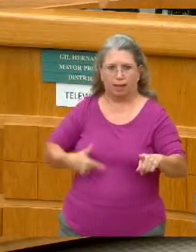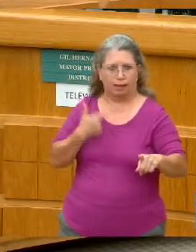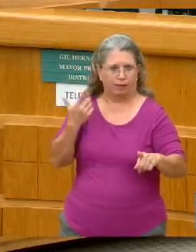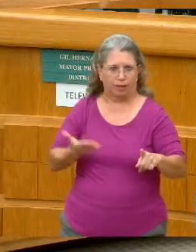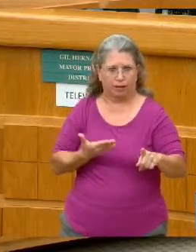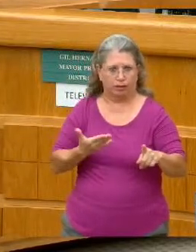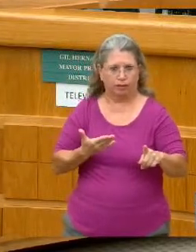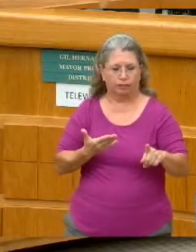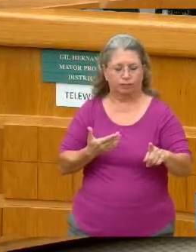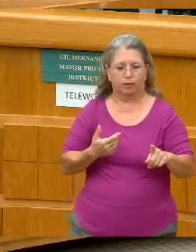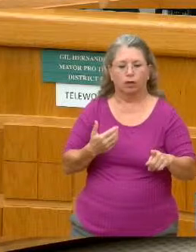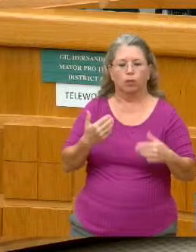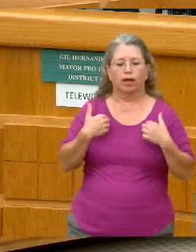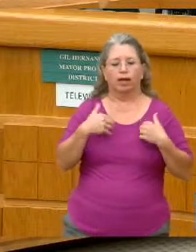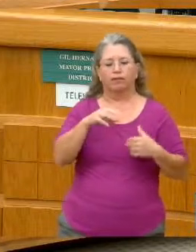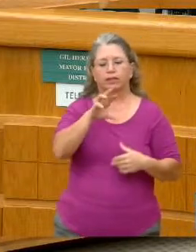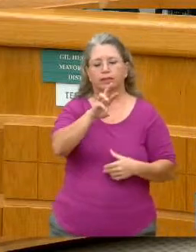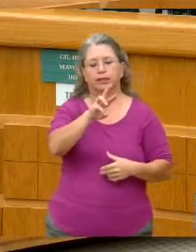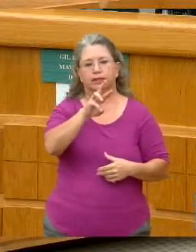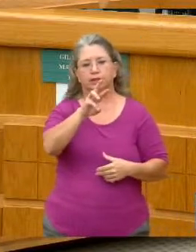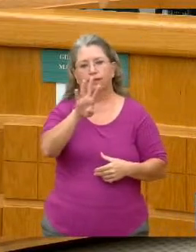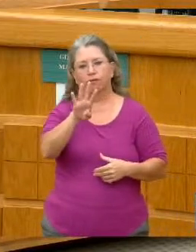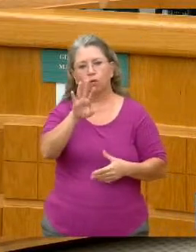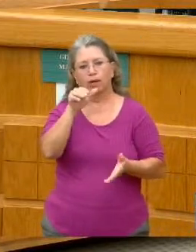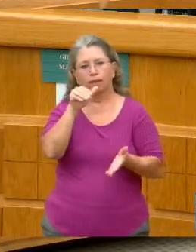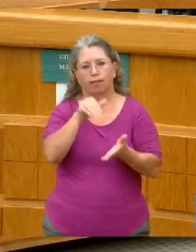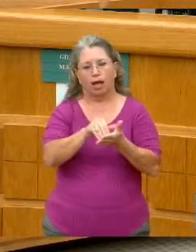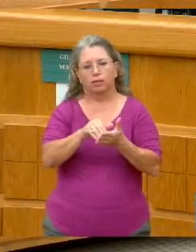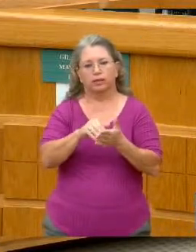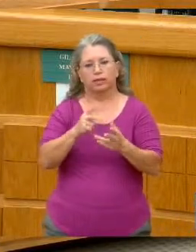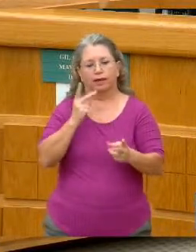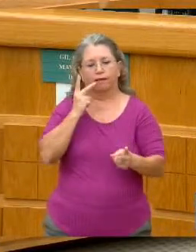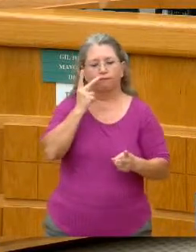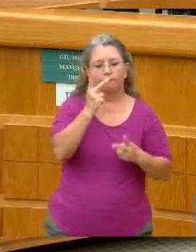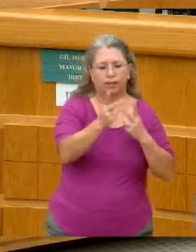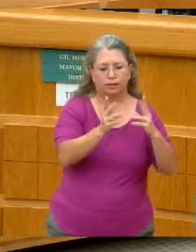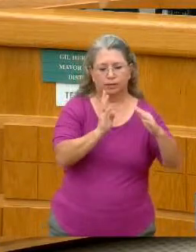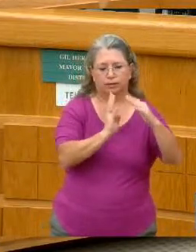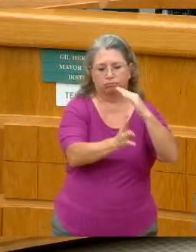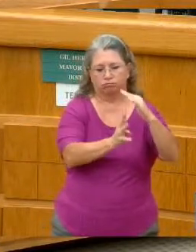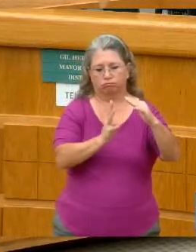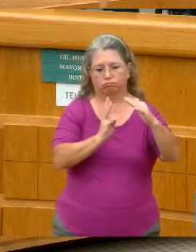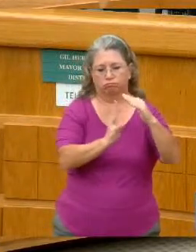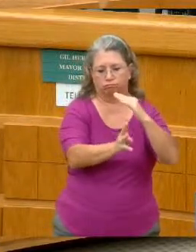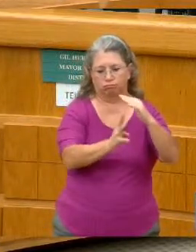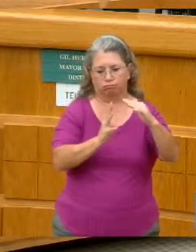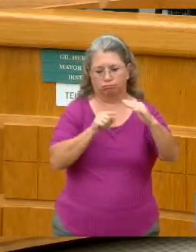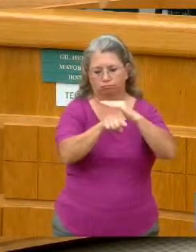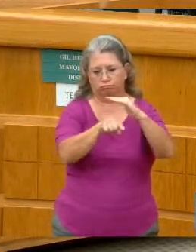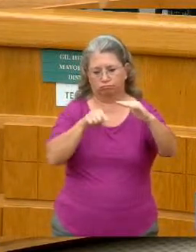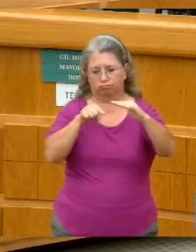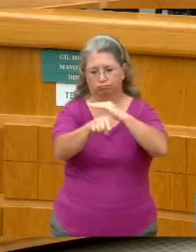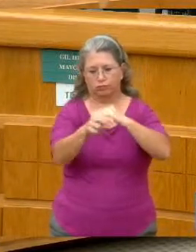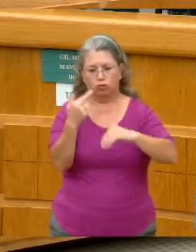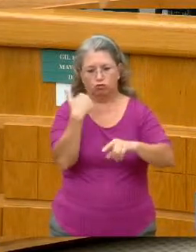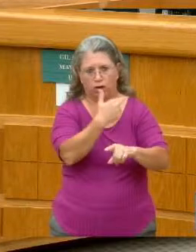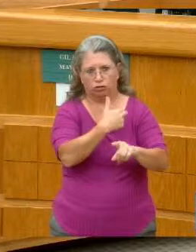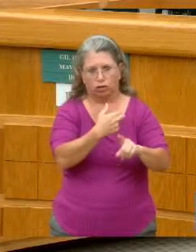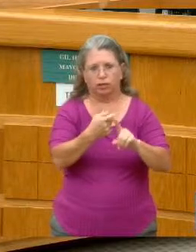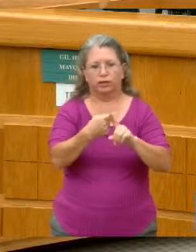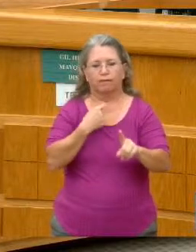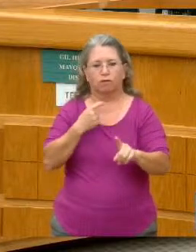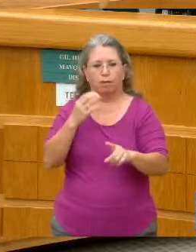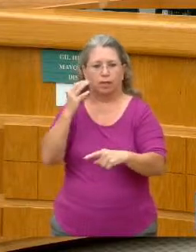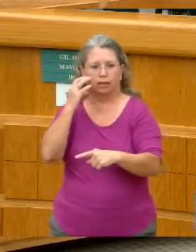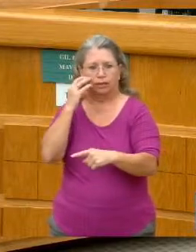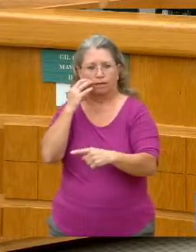got 64,000 visits to restaurants in the coastal bend from devices that live outside of the coastal bend